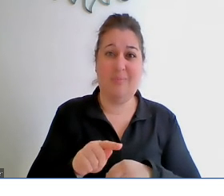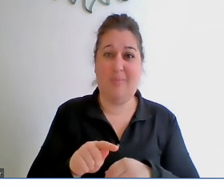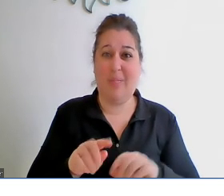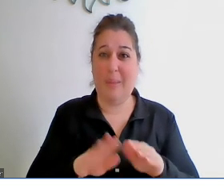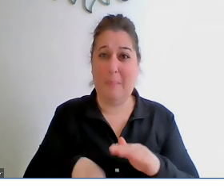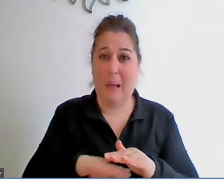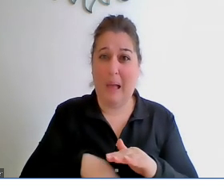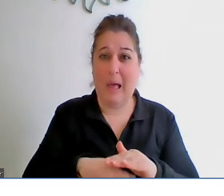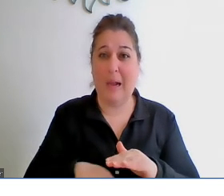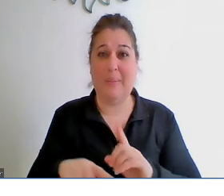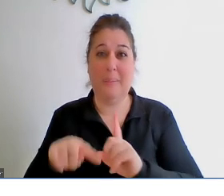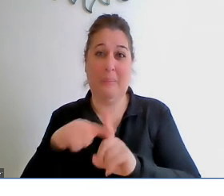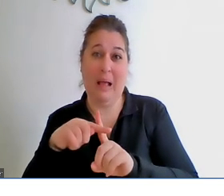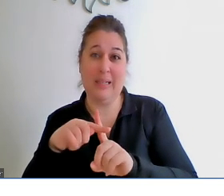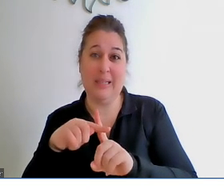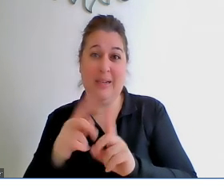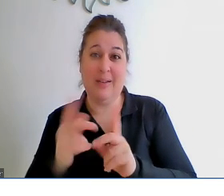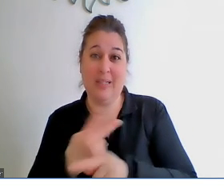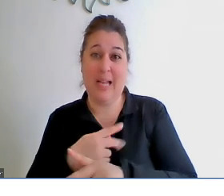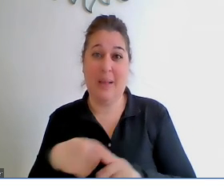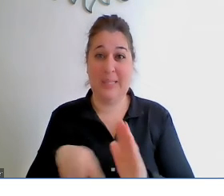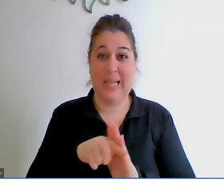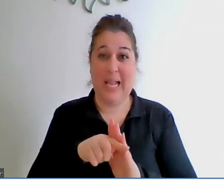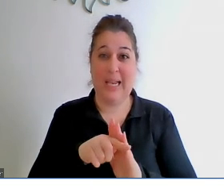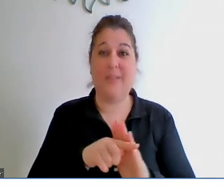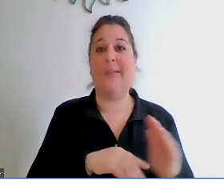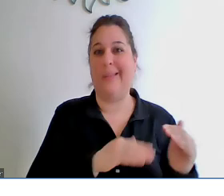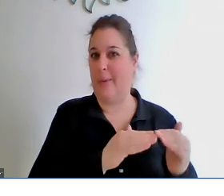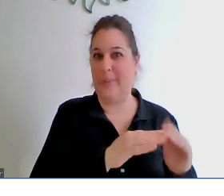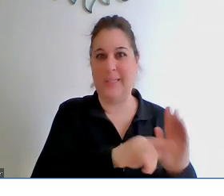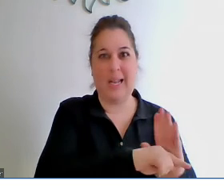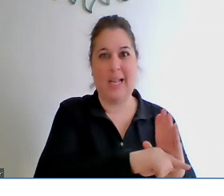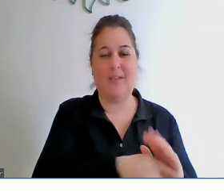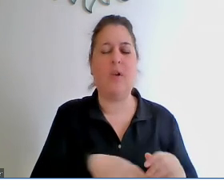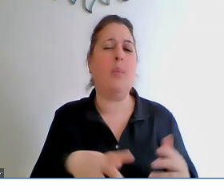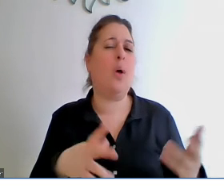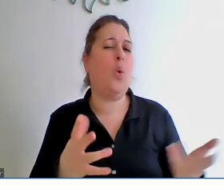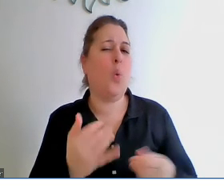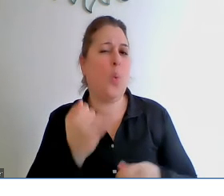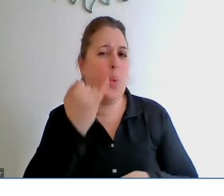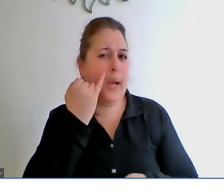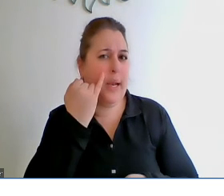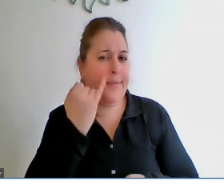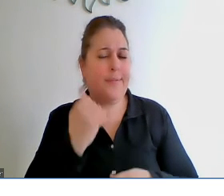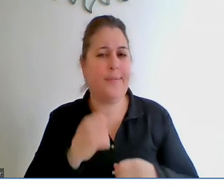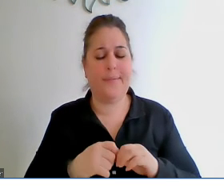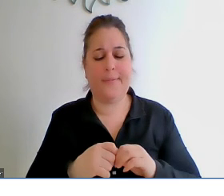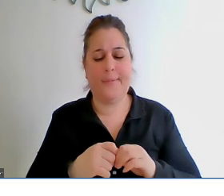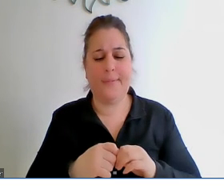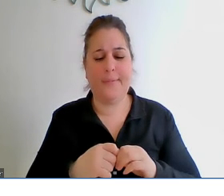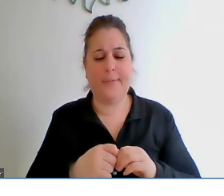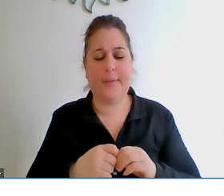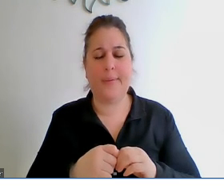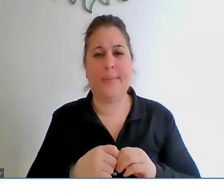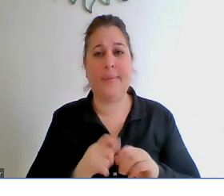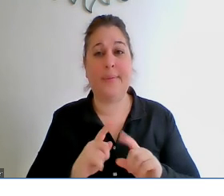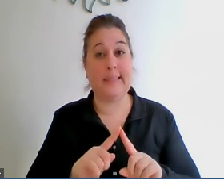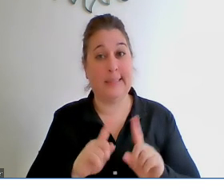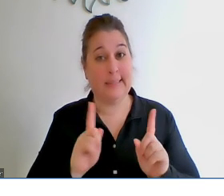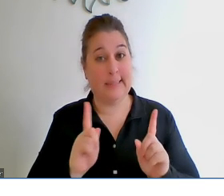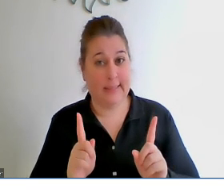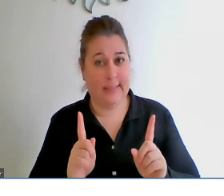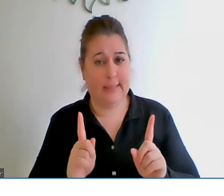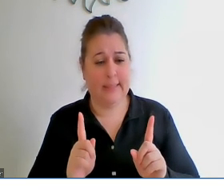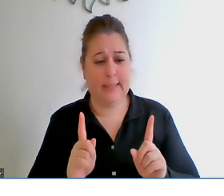different ways. Look, positive times a negative equals a negative. It works. Okay, well, what if I didn't have that? What